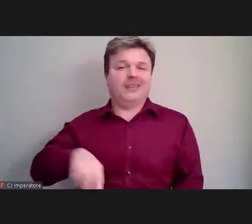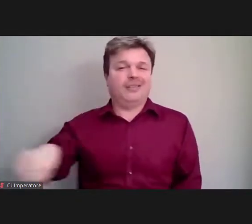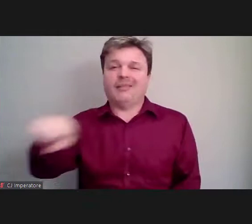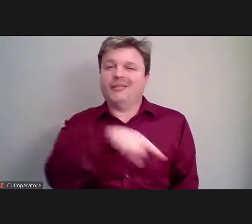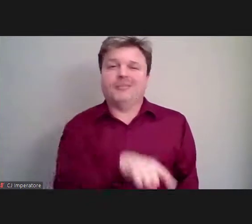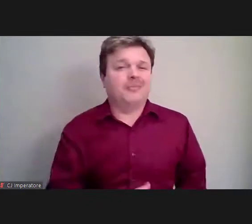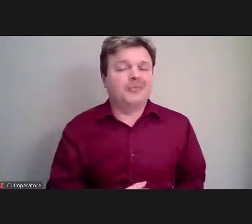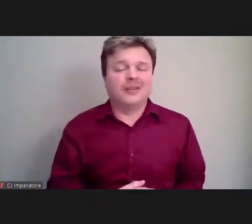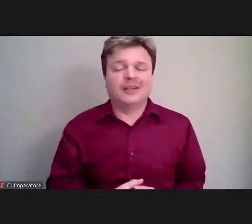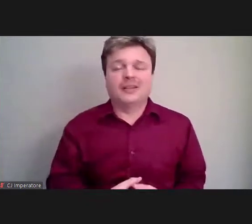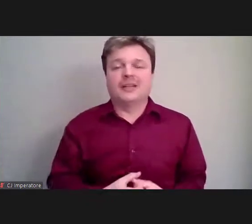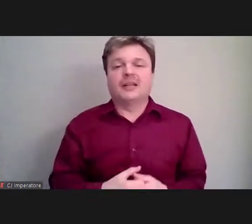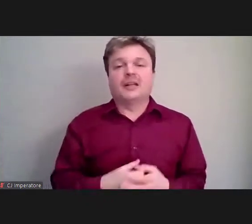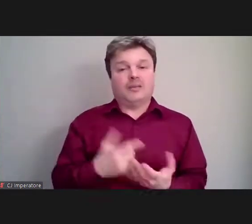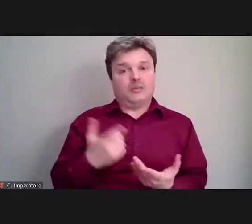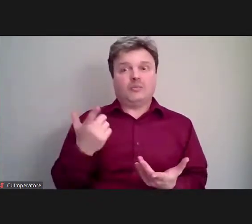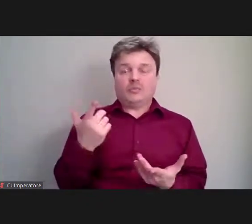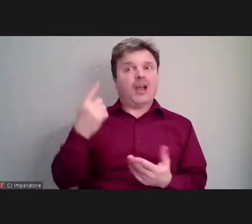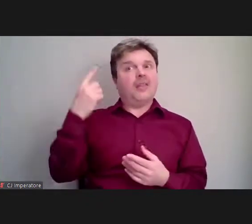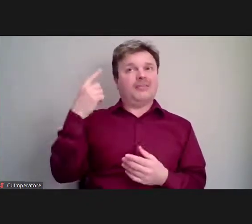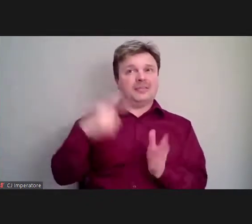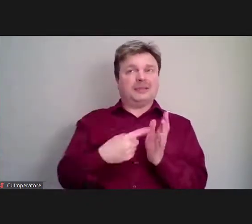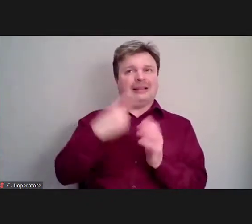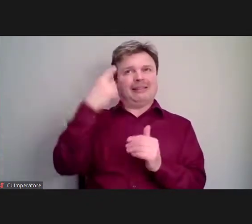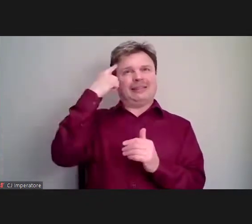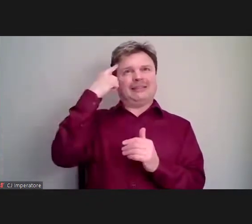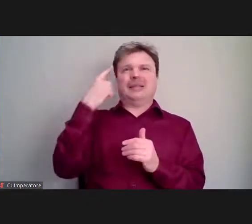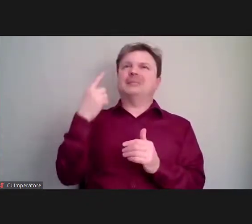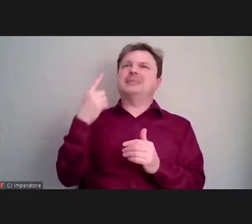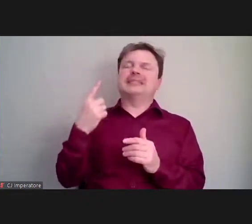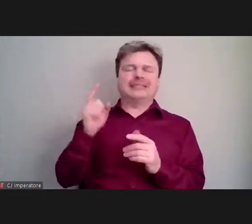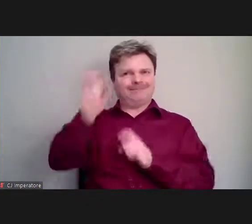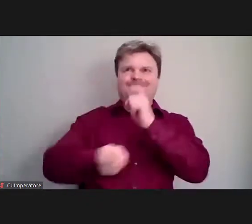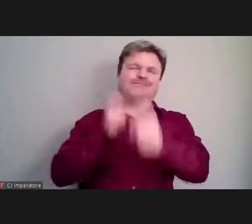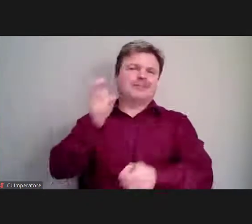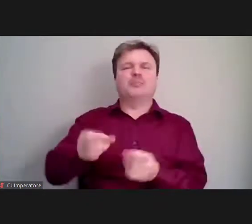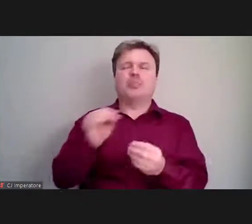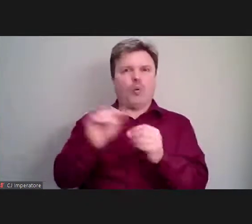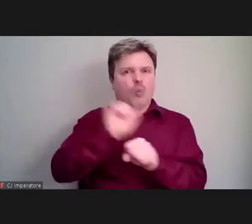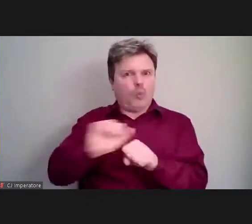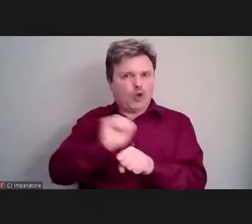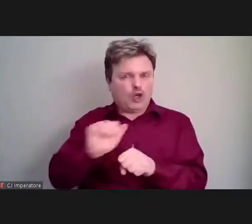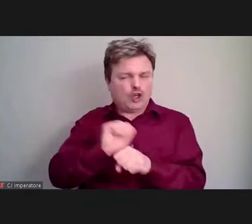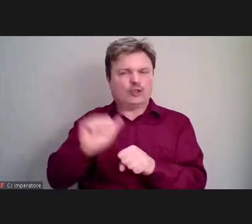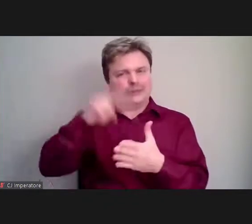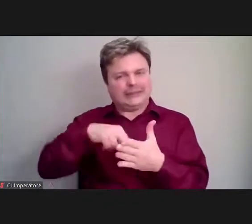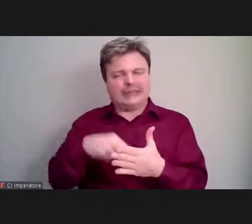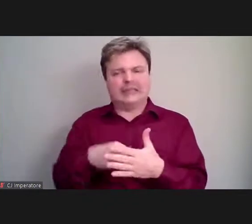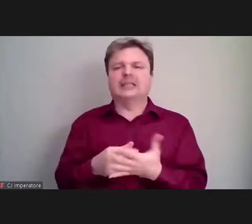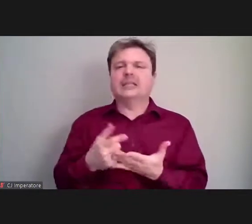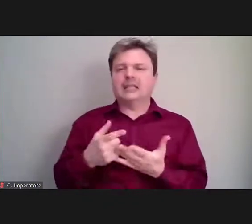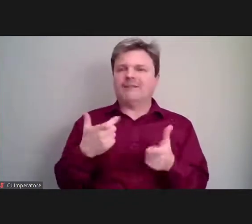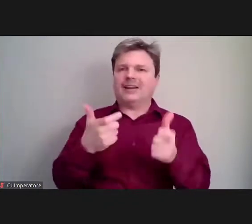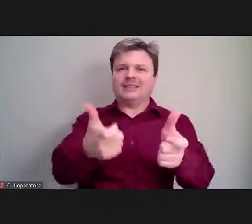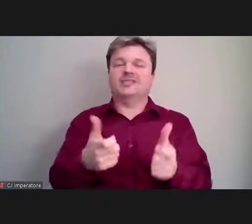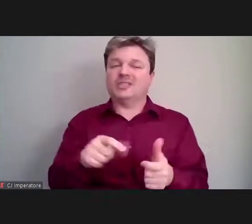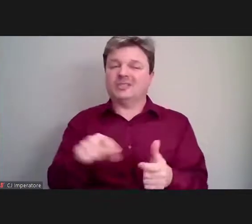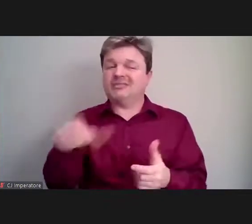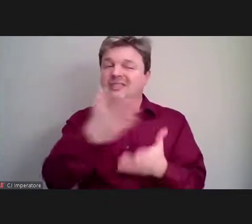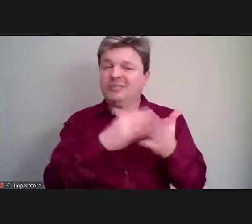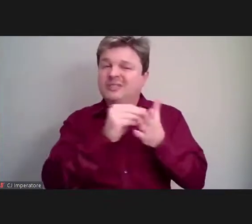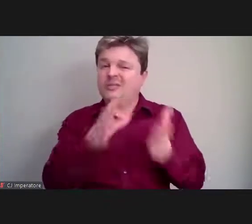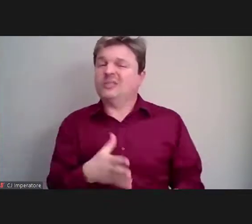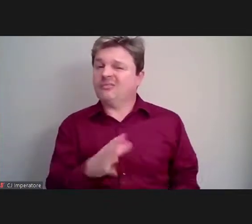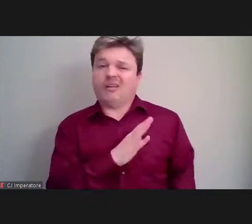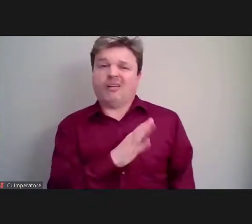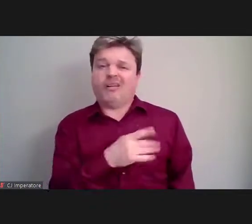assigned more stuff and we went faster, or at least more useful for some of my students. But at least right now, I'm trying out the idea